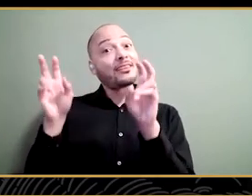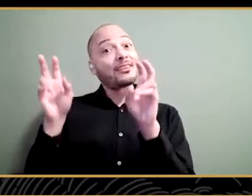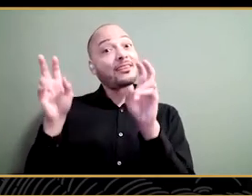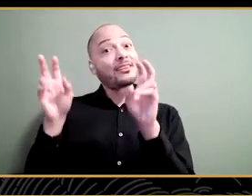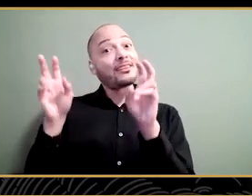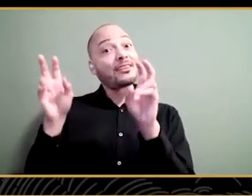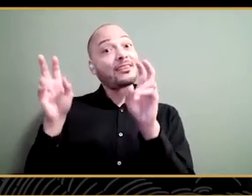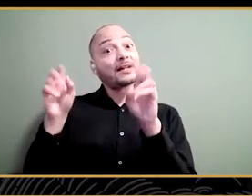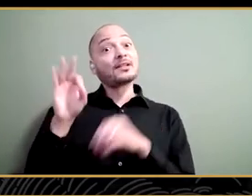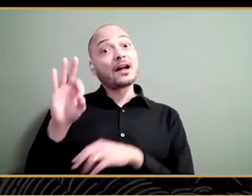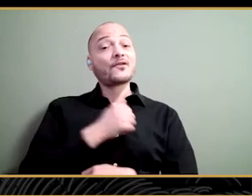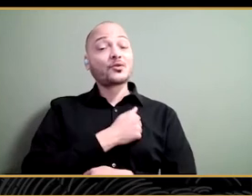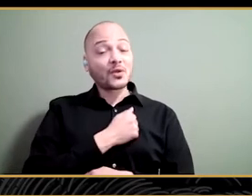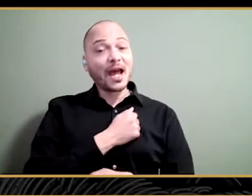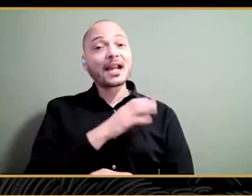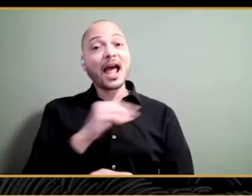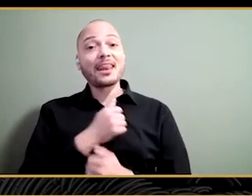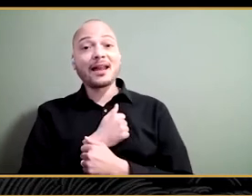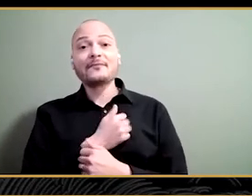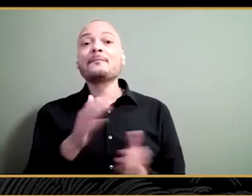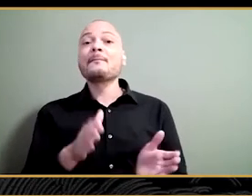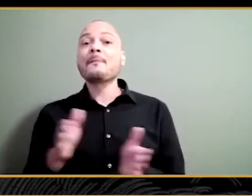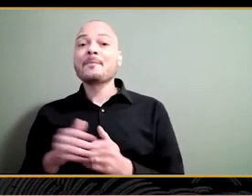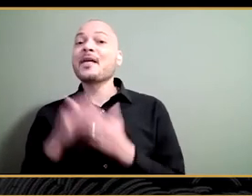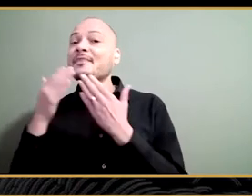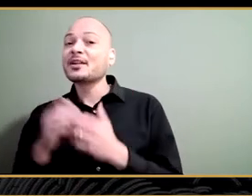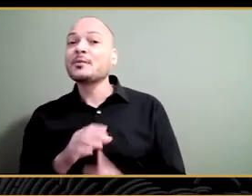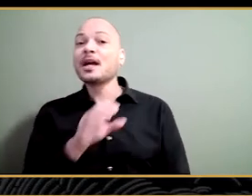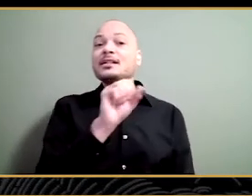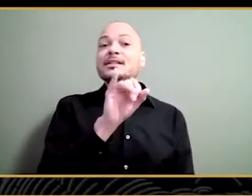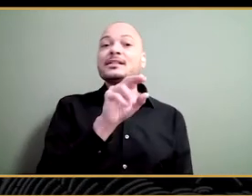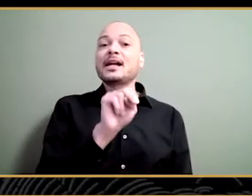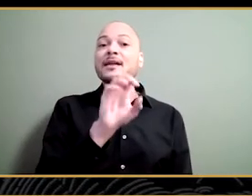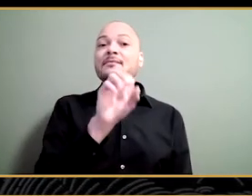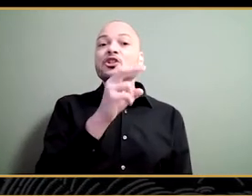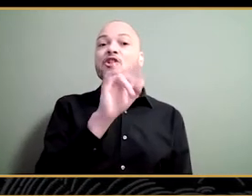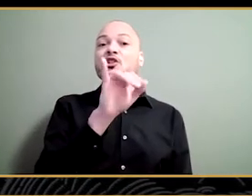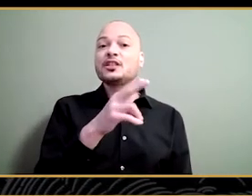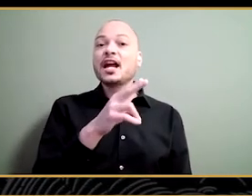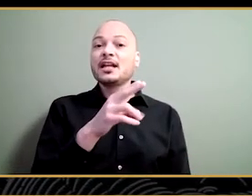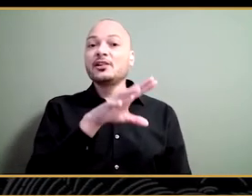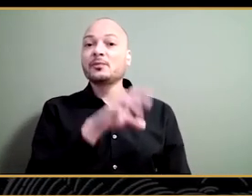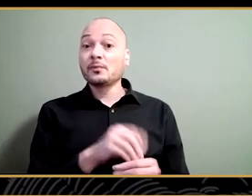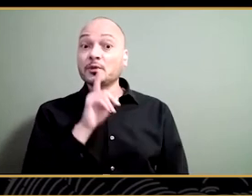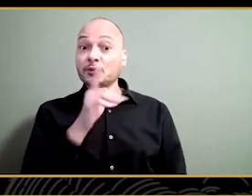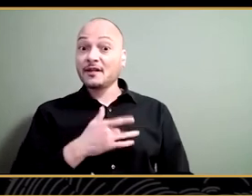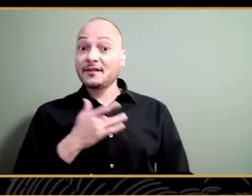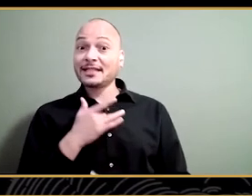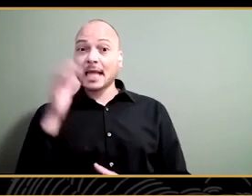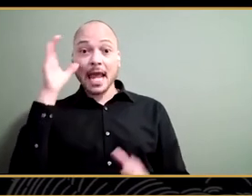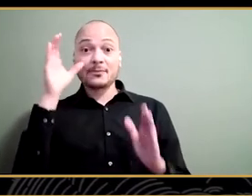the selection committee. Simon Che incorporates surreal feelings and imagery into his interrogation of political struggle,